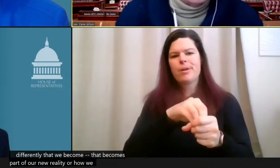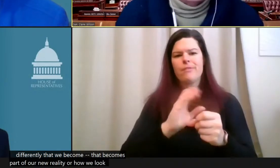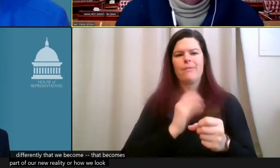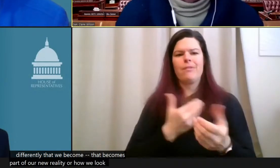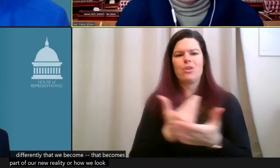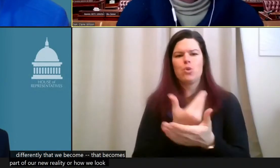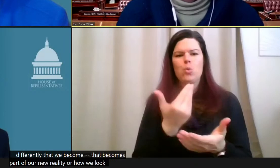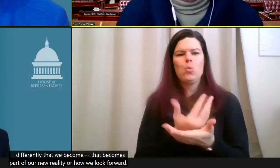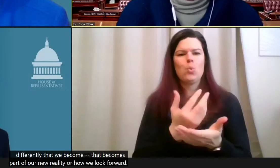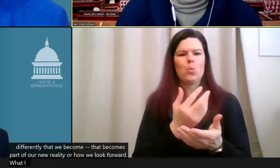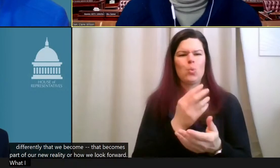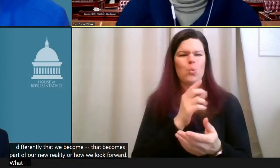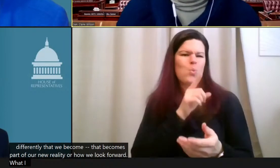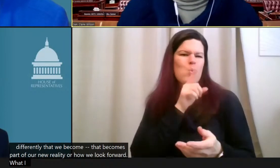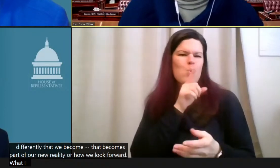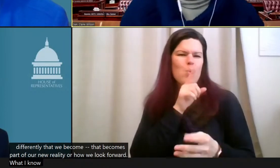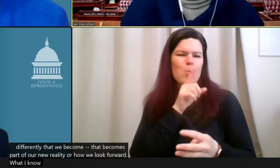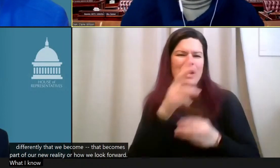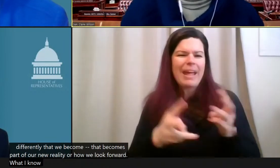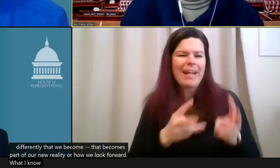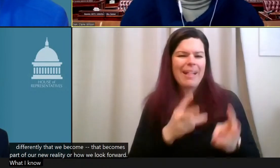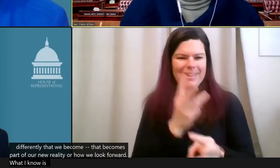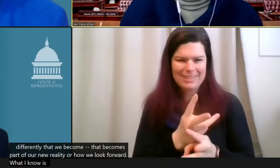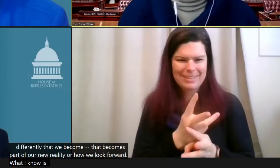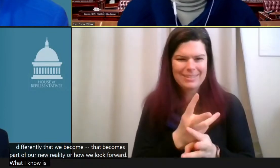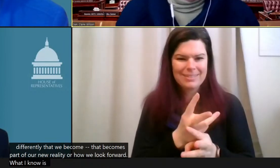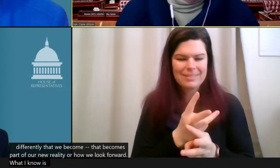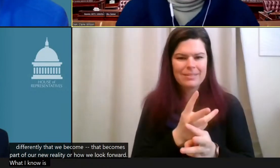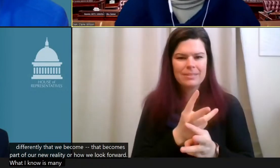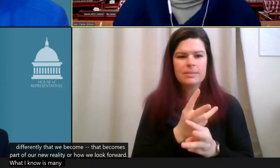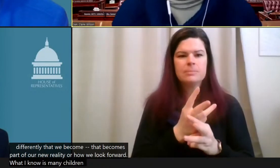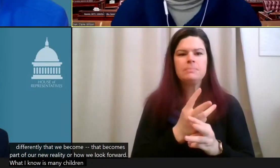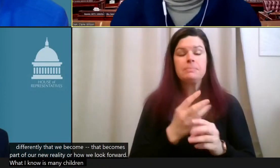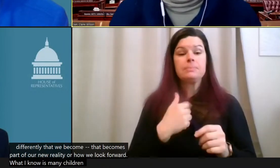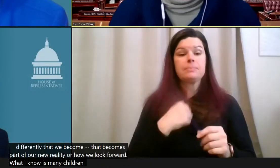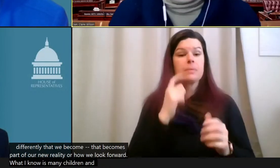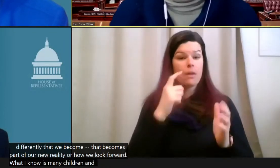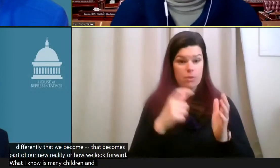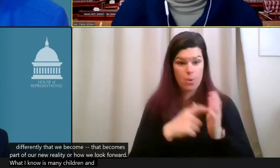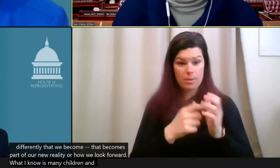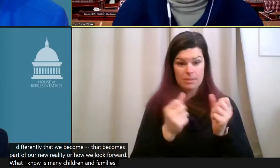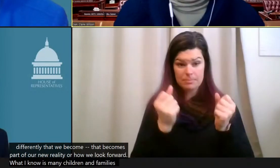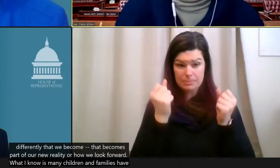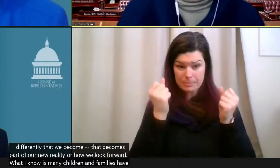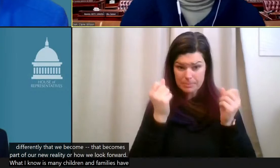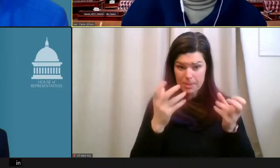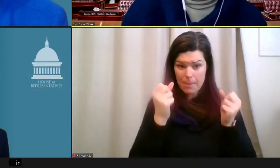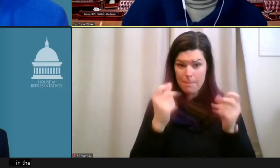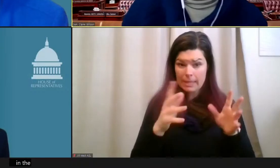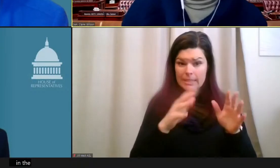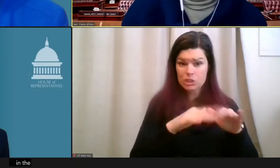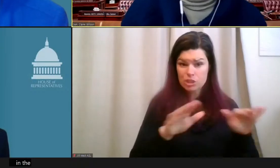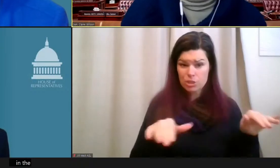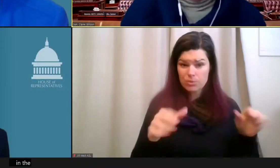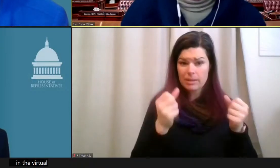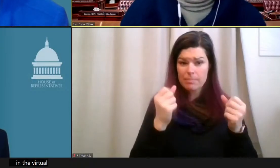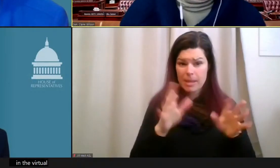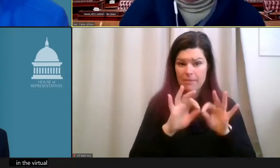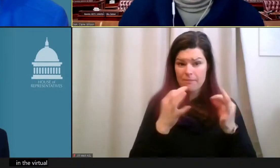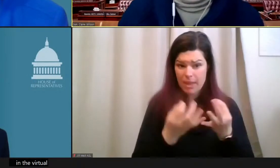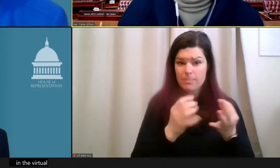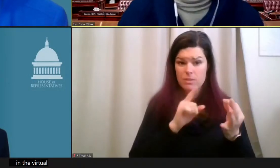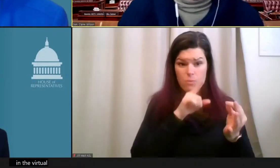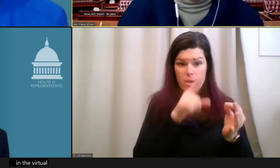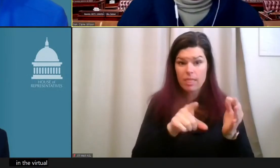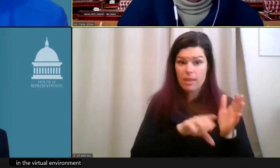I know is many children and families have thrived in the virtual environment, and many children